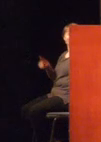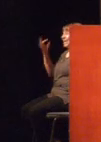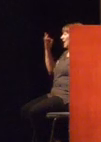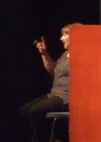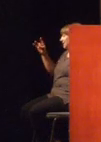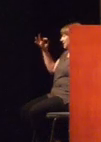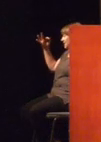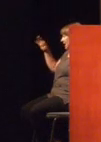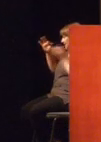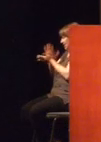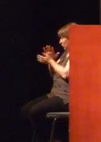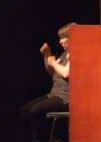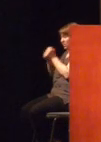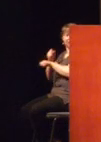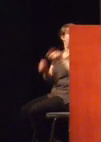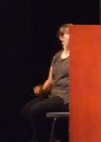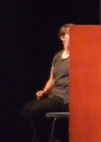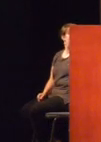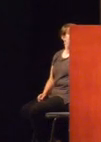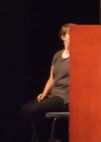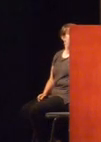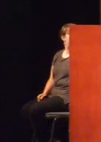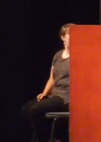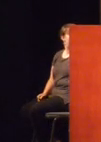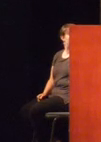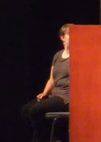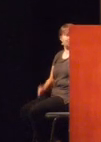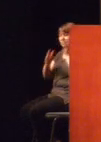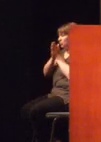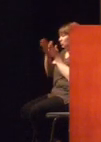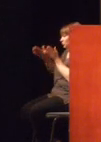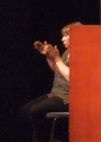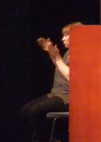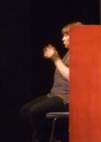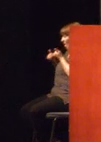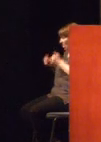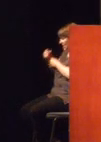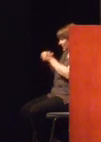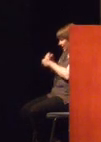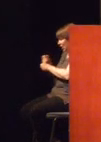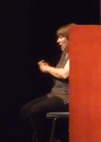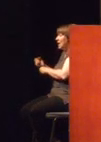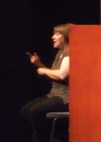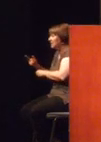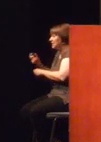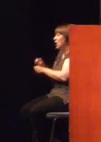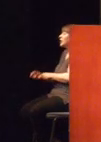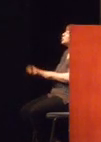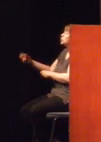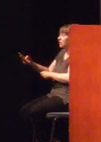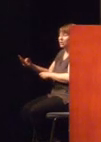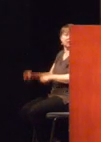And there are sort of four different points. This is this year, next year, and 2 years out. And this is our